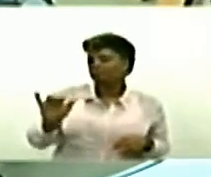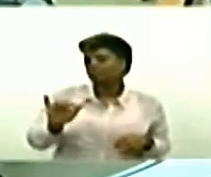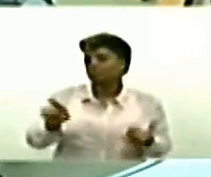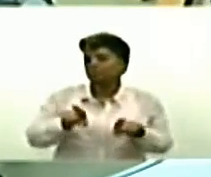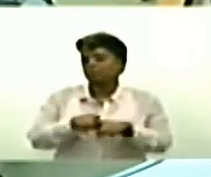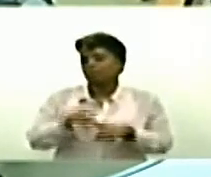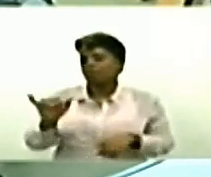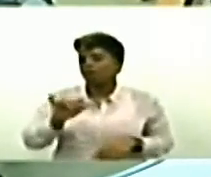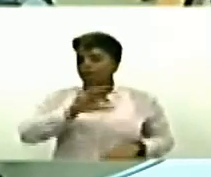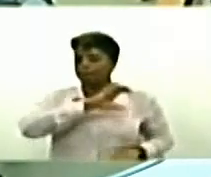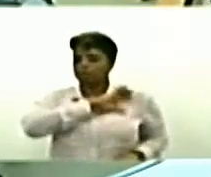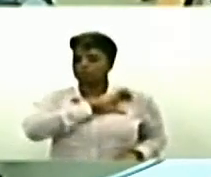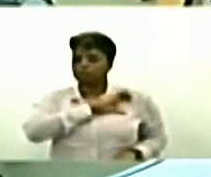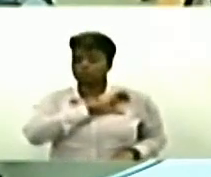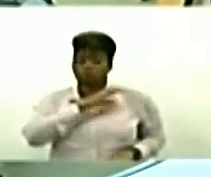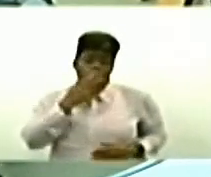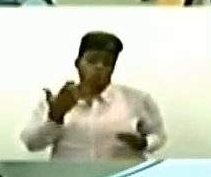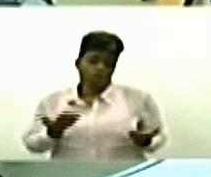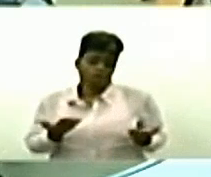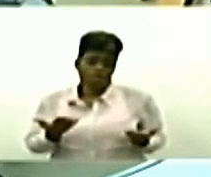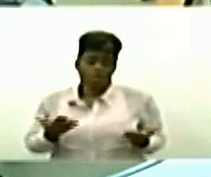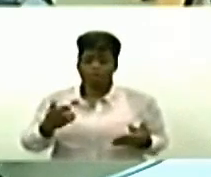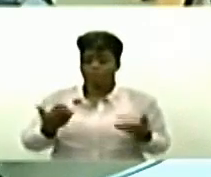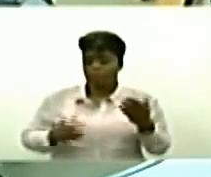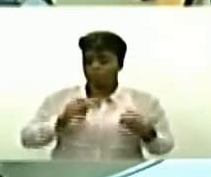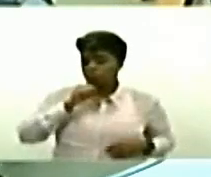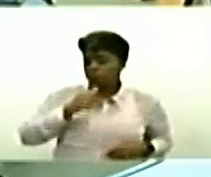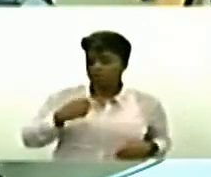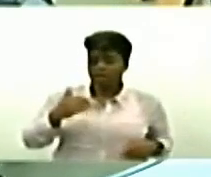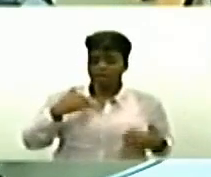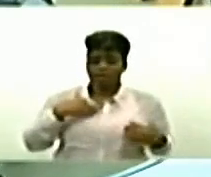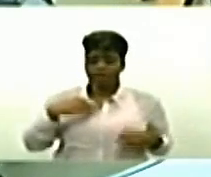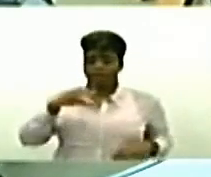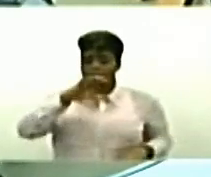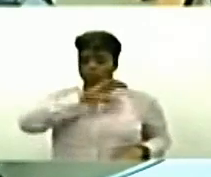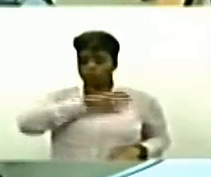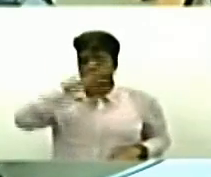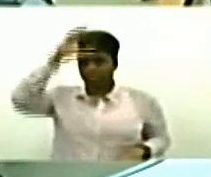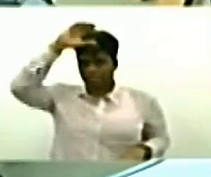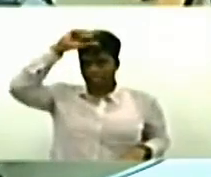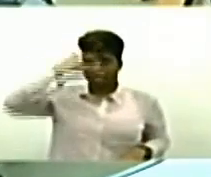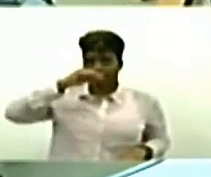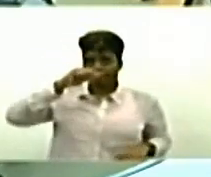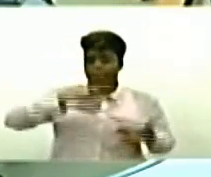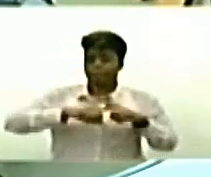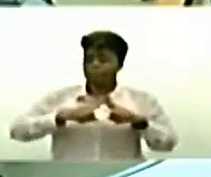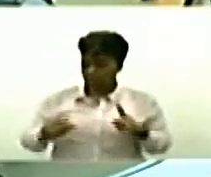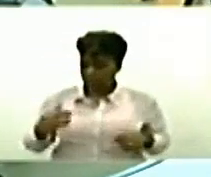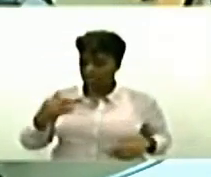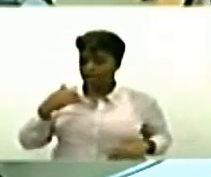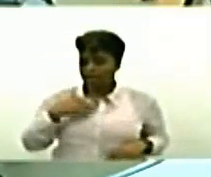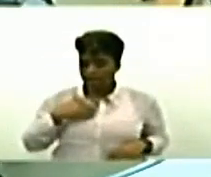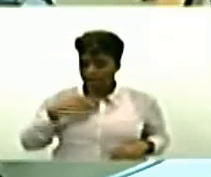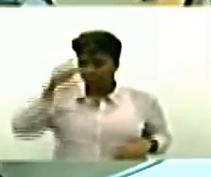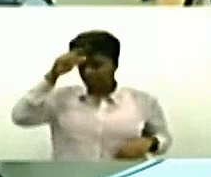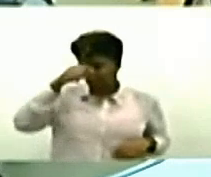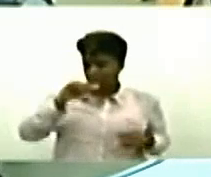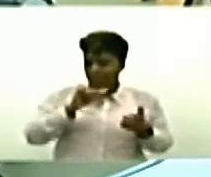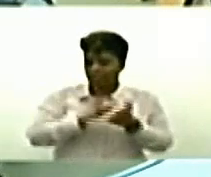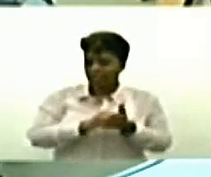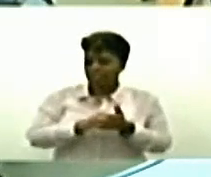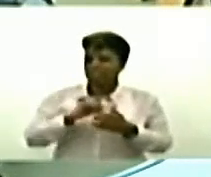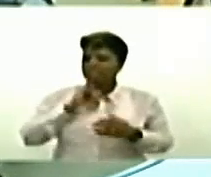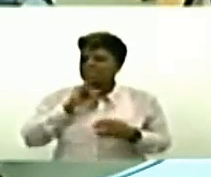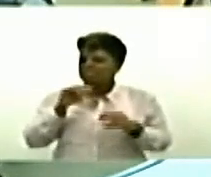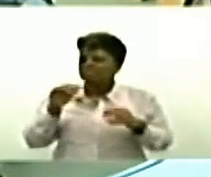this police cap, but they may have a cap that carries a similar distinction